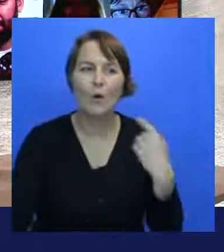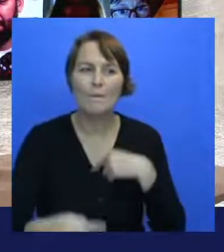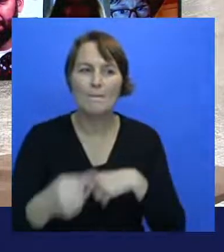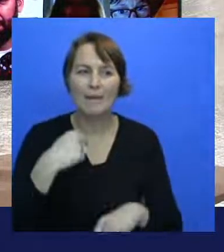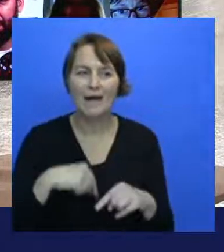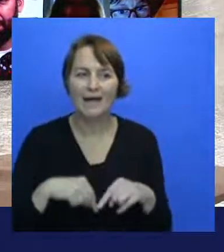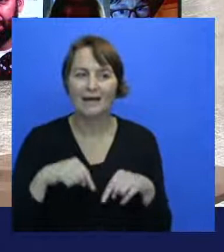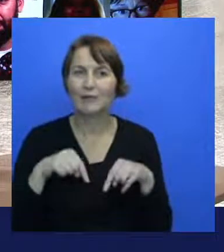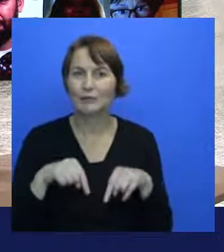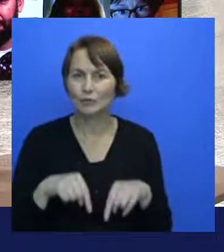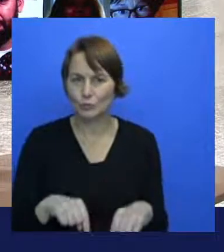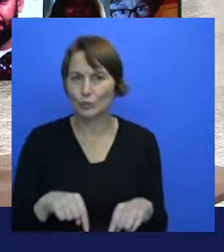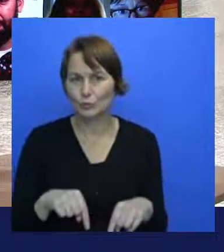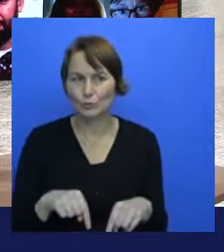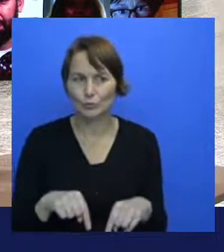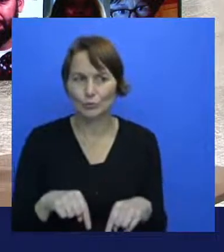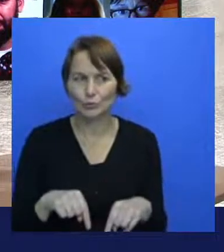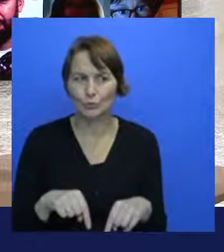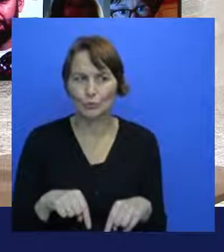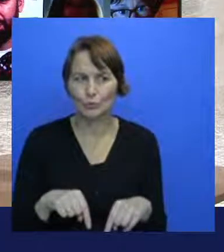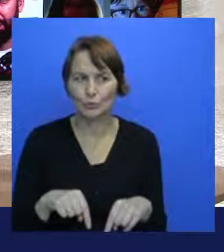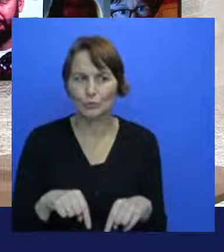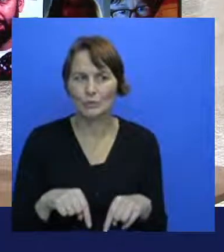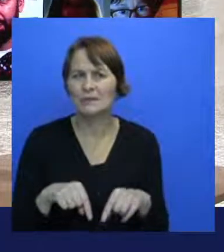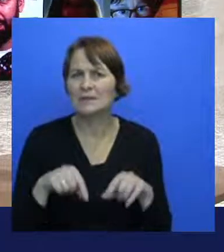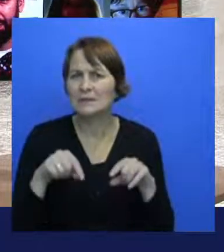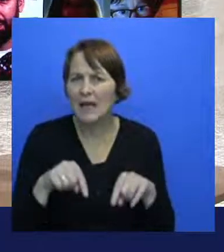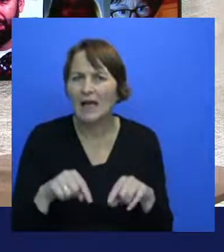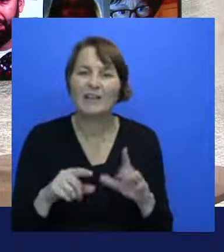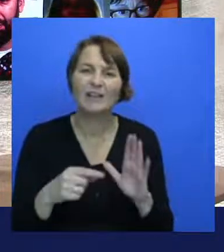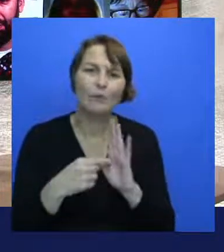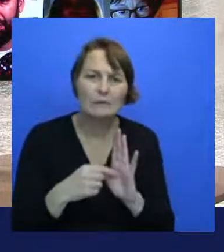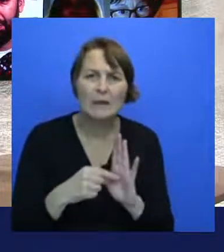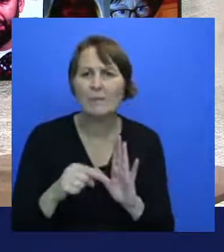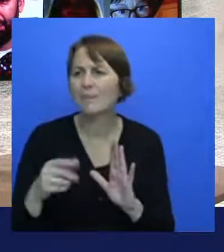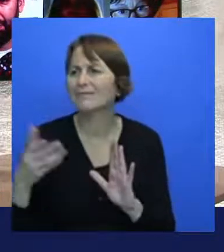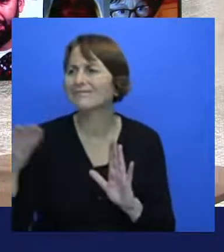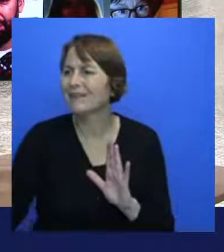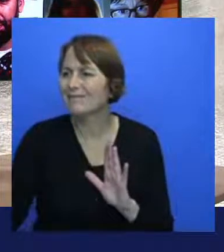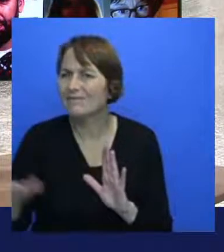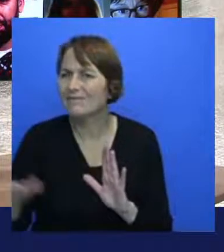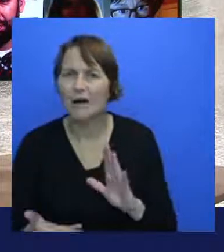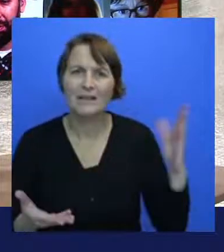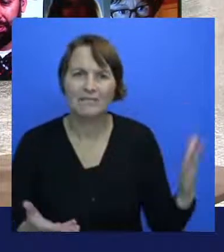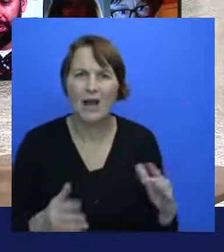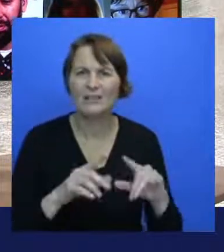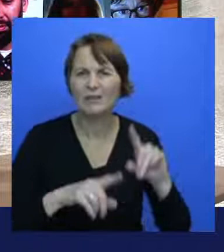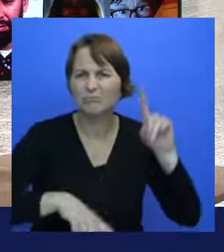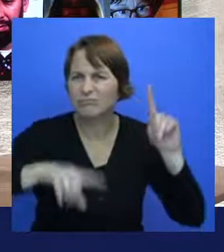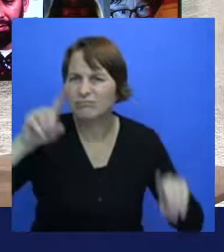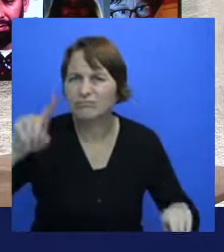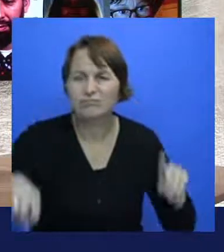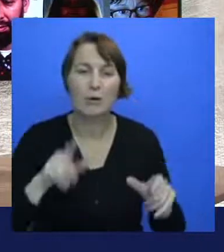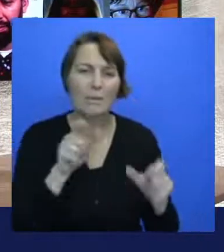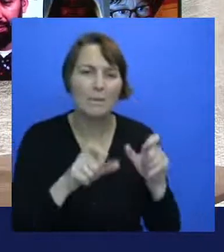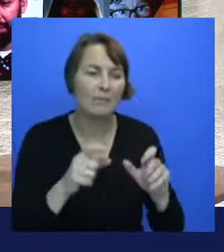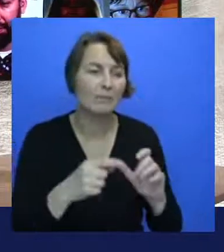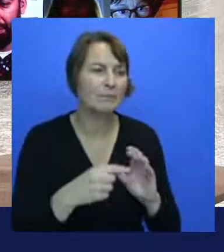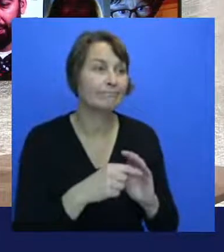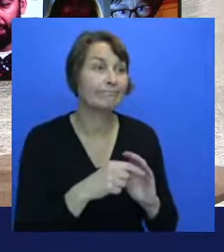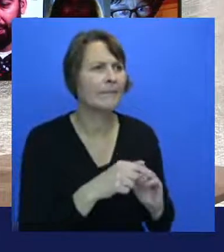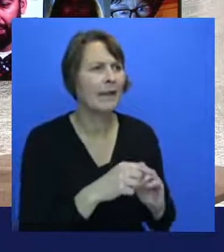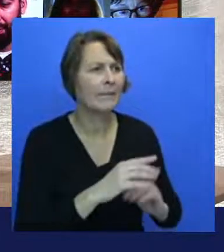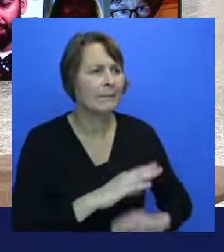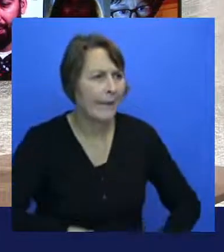to invite different opinions, people with different backgrounds, different age, so we